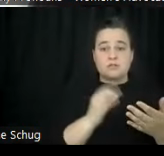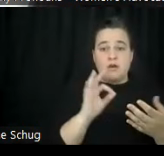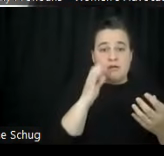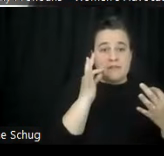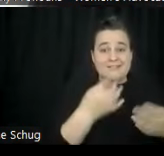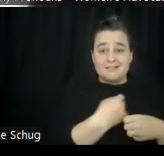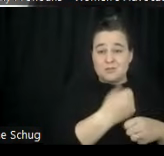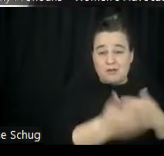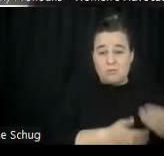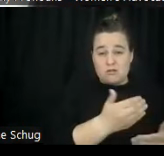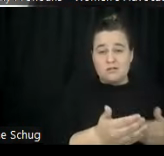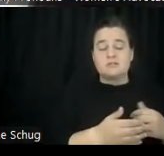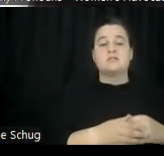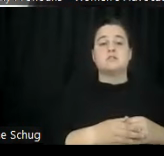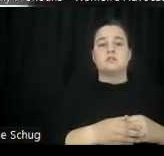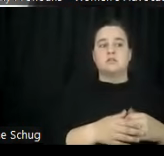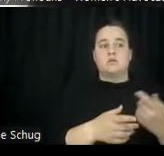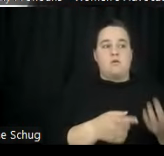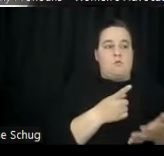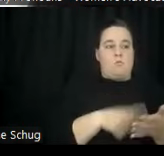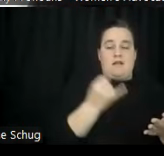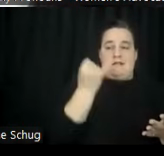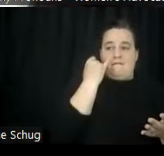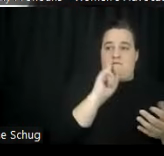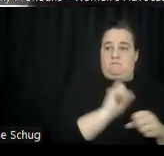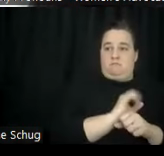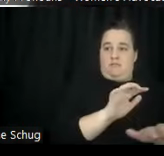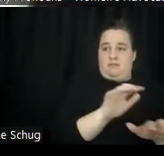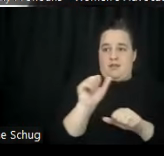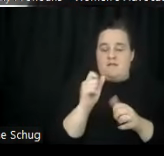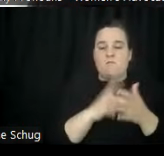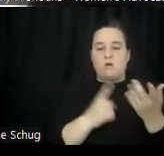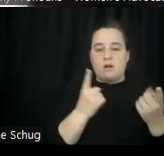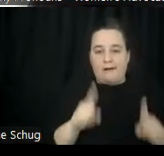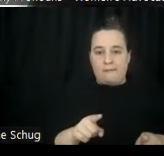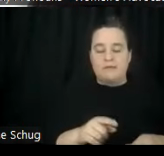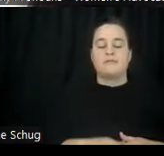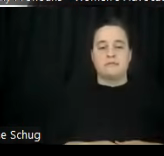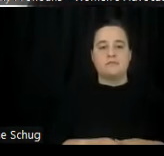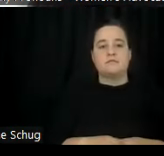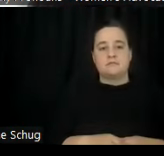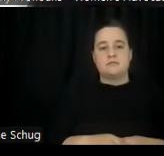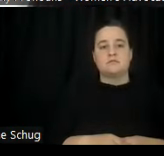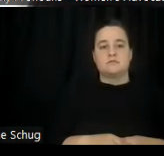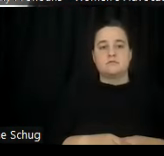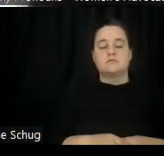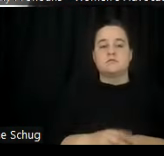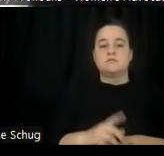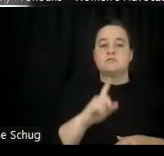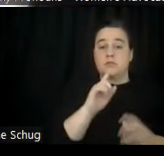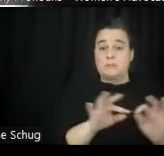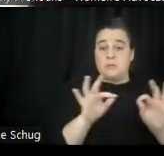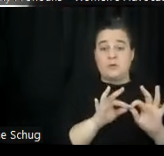decision making about what would happen if they left the abusive relationship and sought out support. And so a really important note is that this